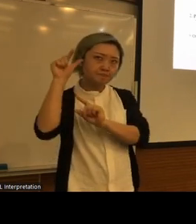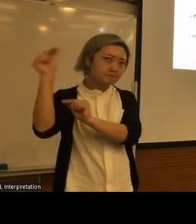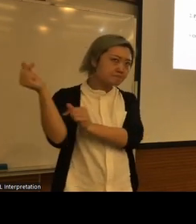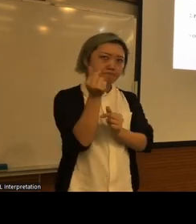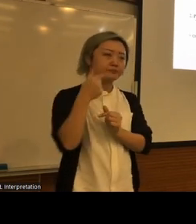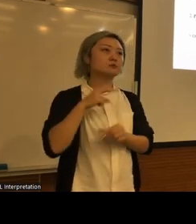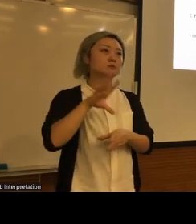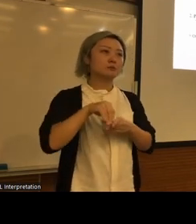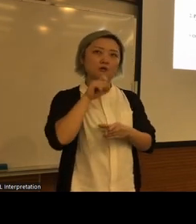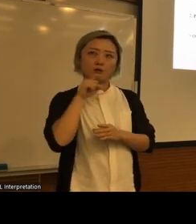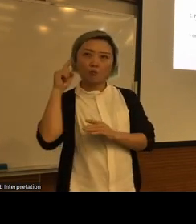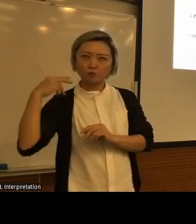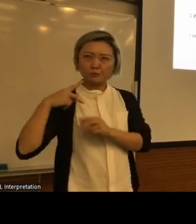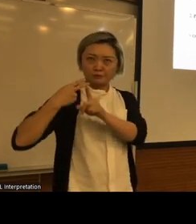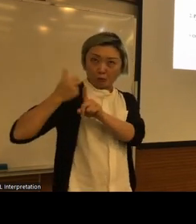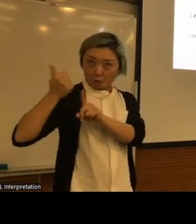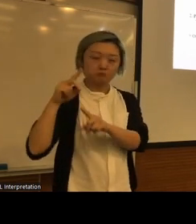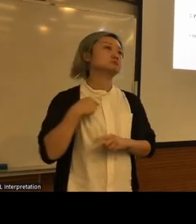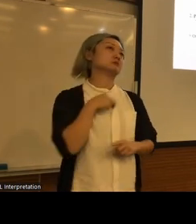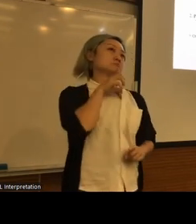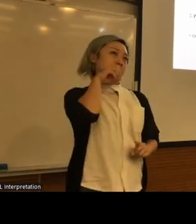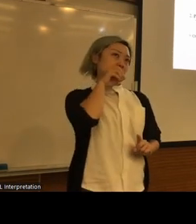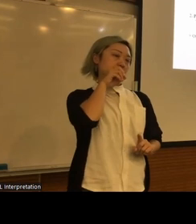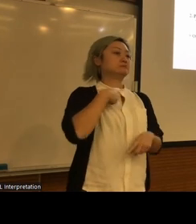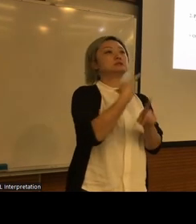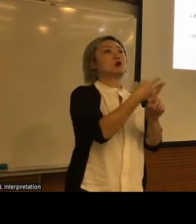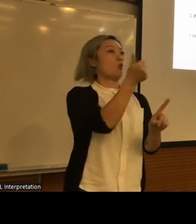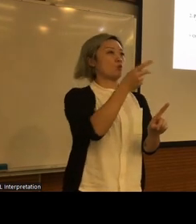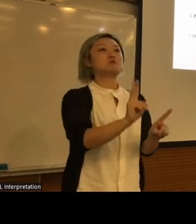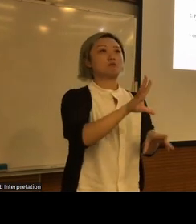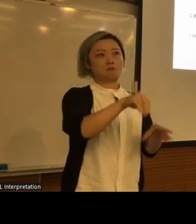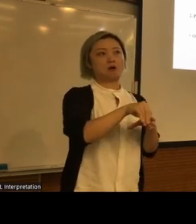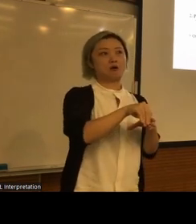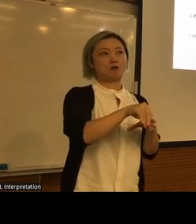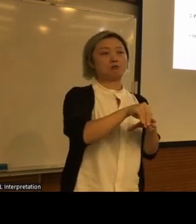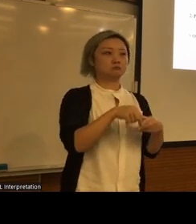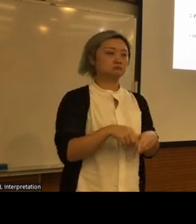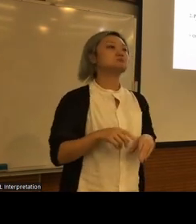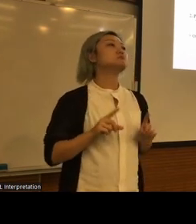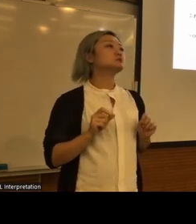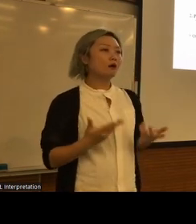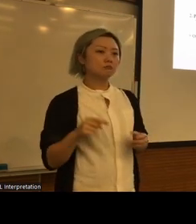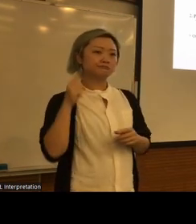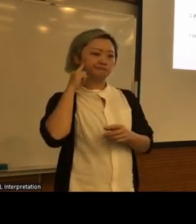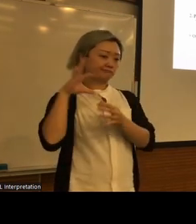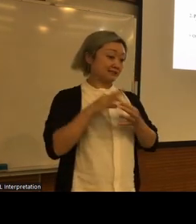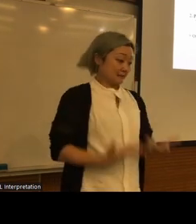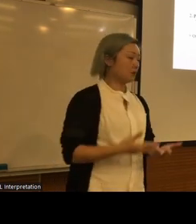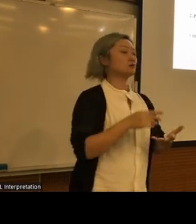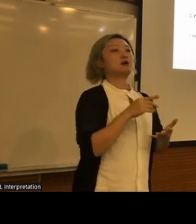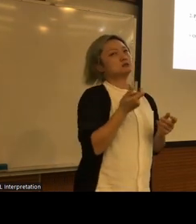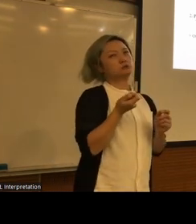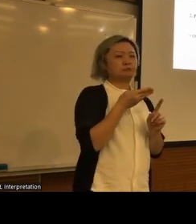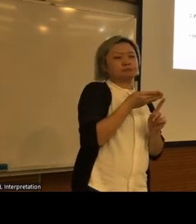what they're required to do. There are other features such as professional conduct, but these are not relevant to this talk because